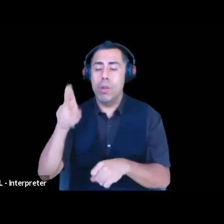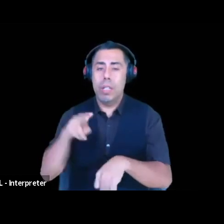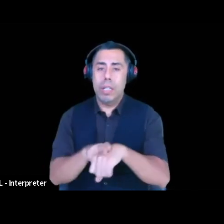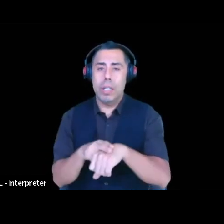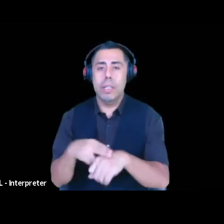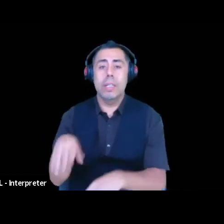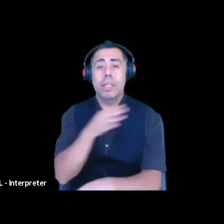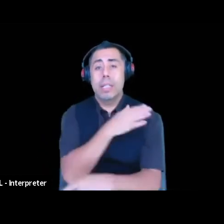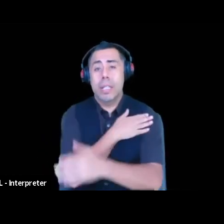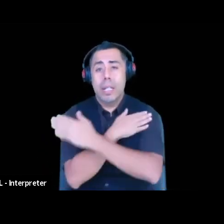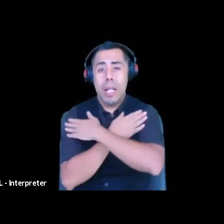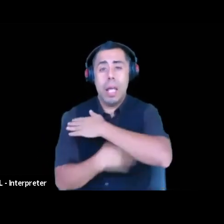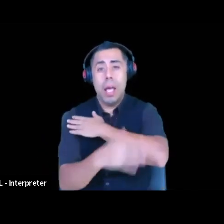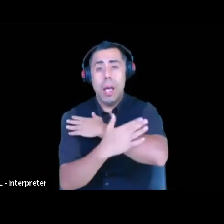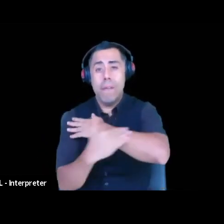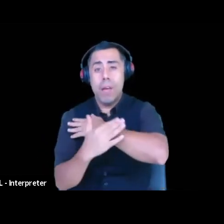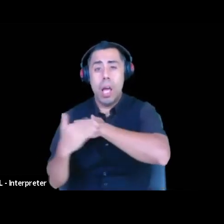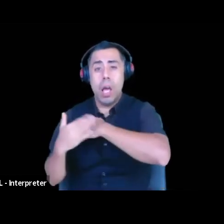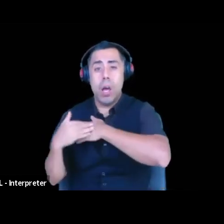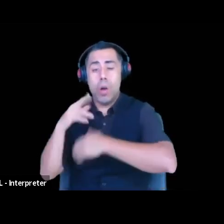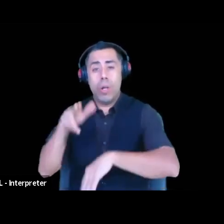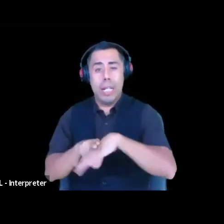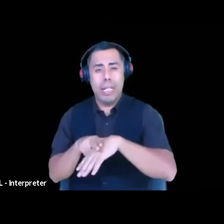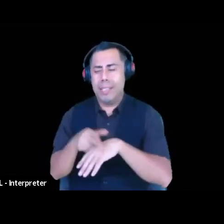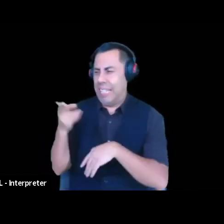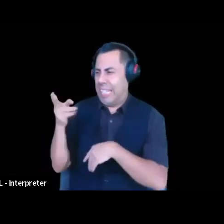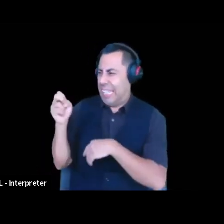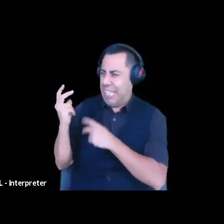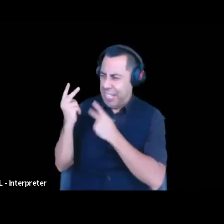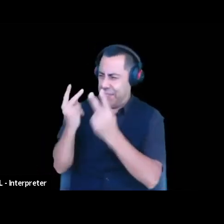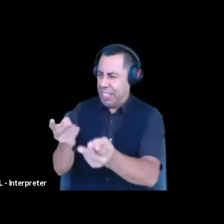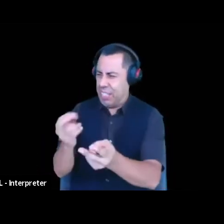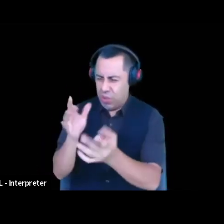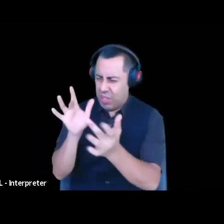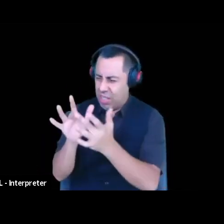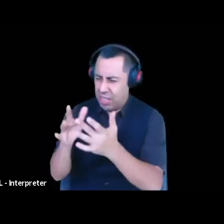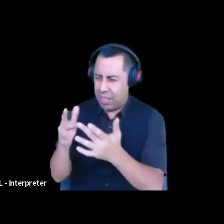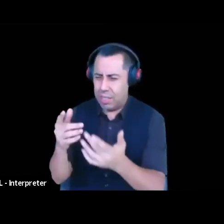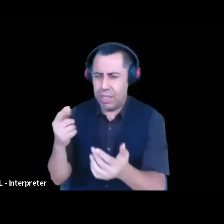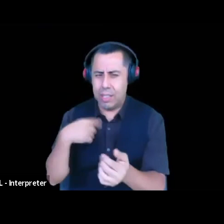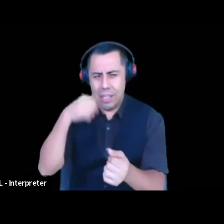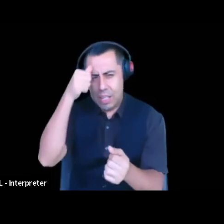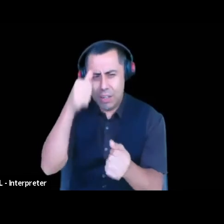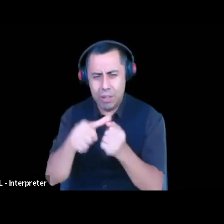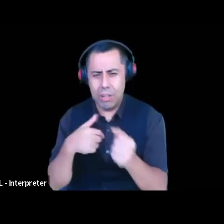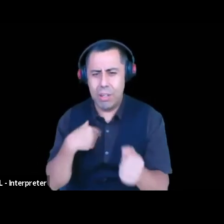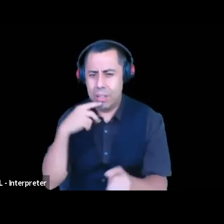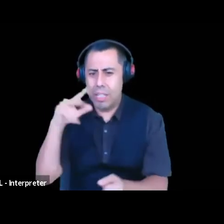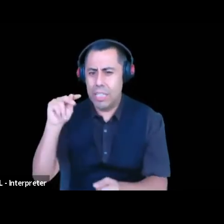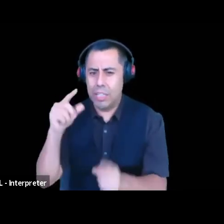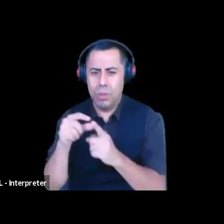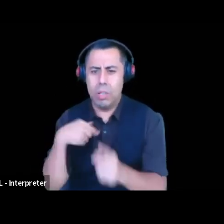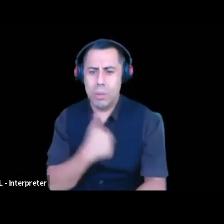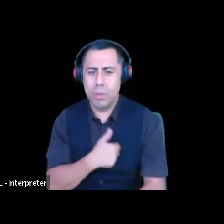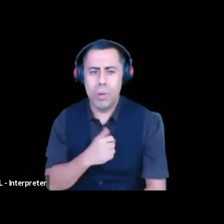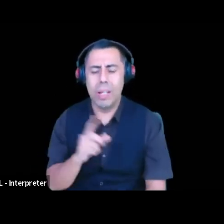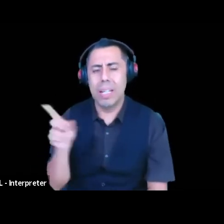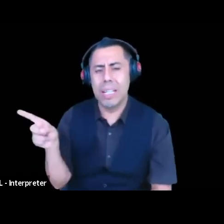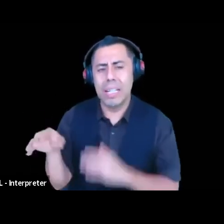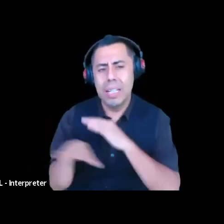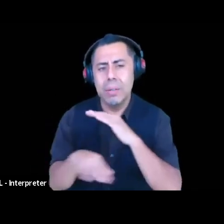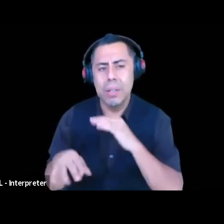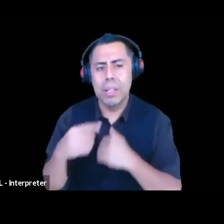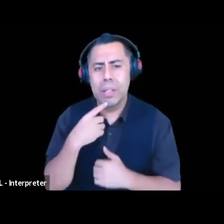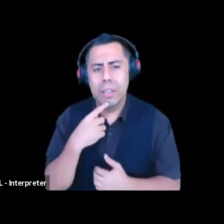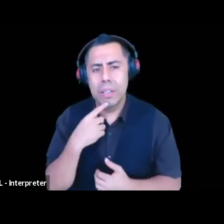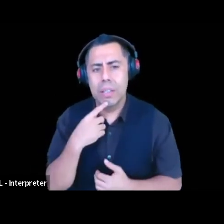them or talk to them. I can't remember anyways, but he, I'm sorry, I said the T word, but he basically was like, oh, you know, the Navajos